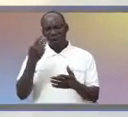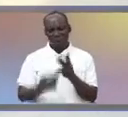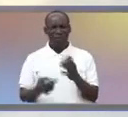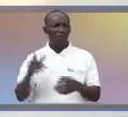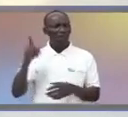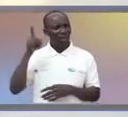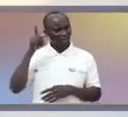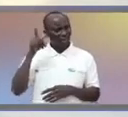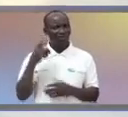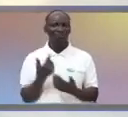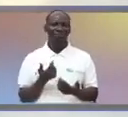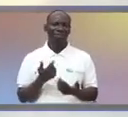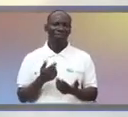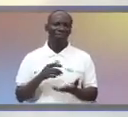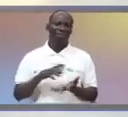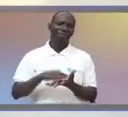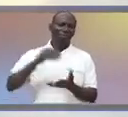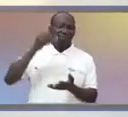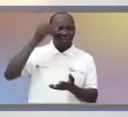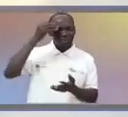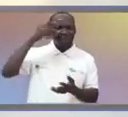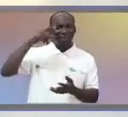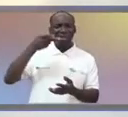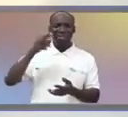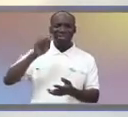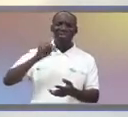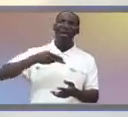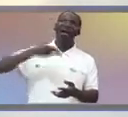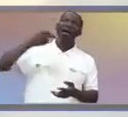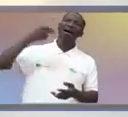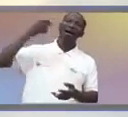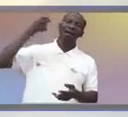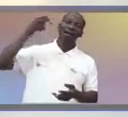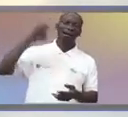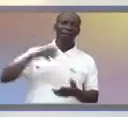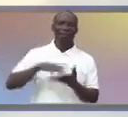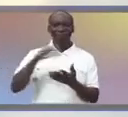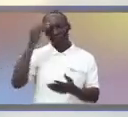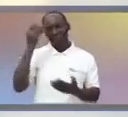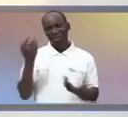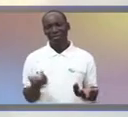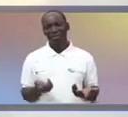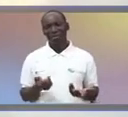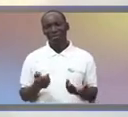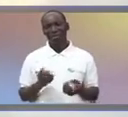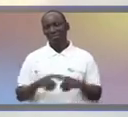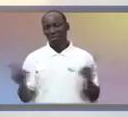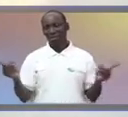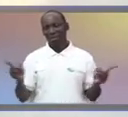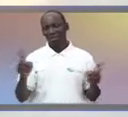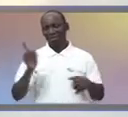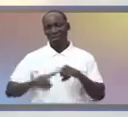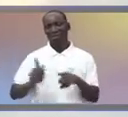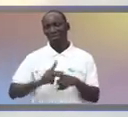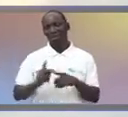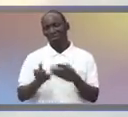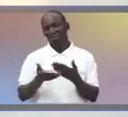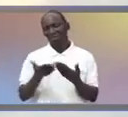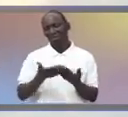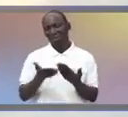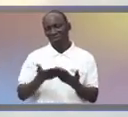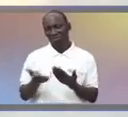third degree, PhD, bikura mo masters, bikura mo first degree ni di eke eka hon. Me pesa me sremo we uradi